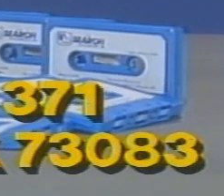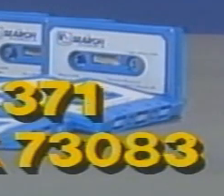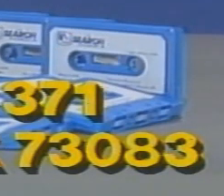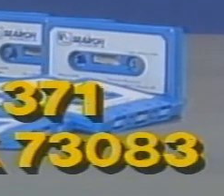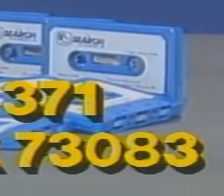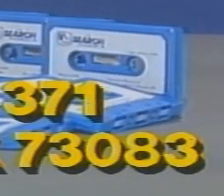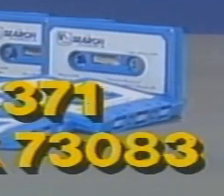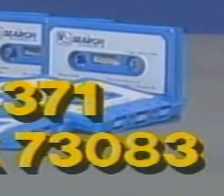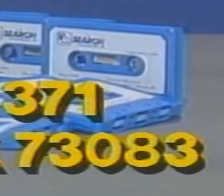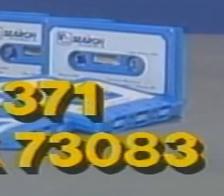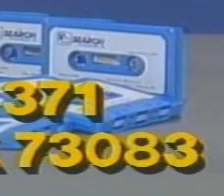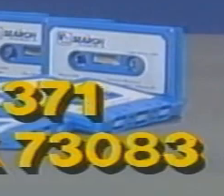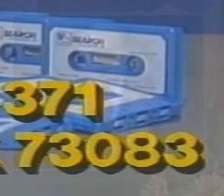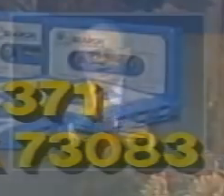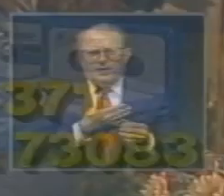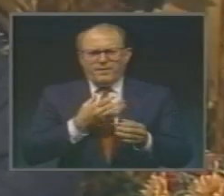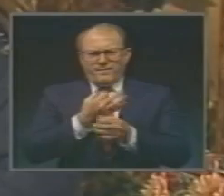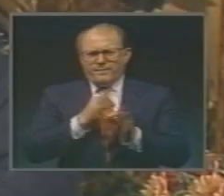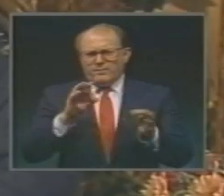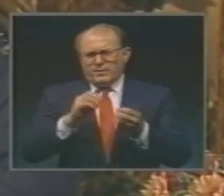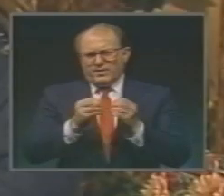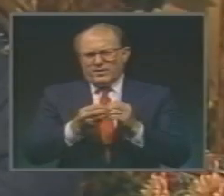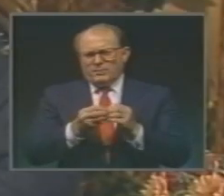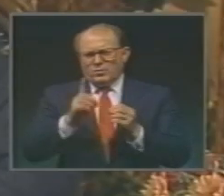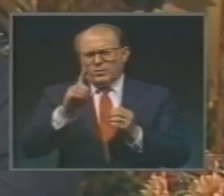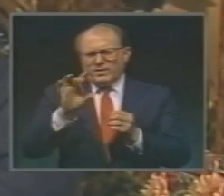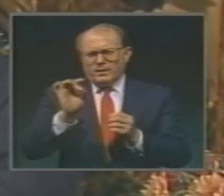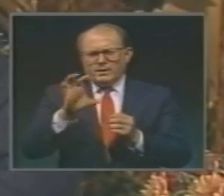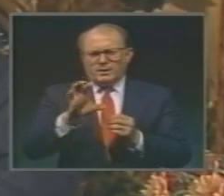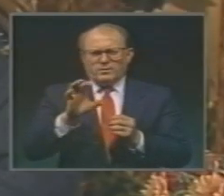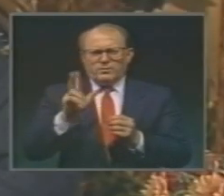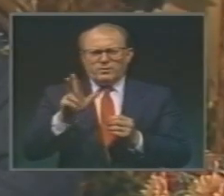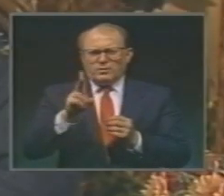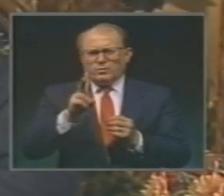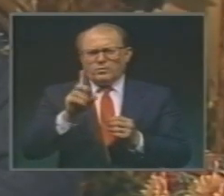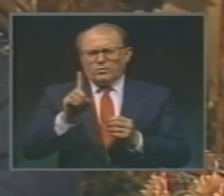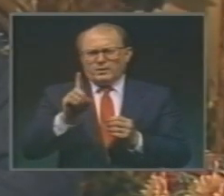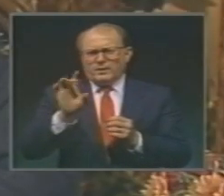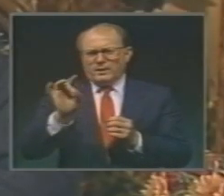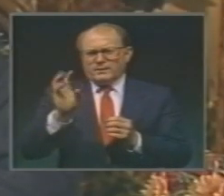you may call on our toll-free telephone number,